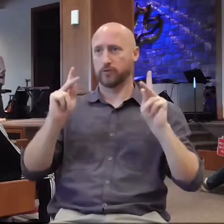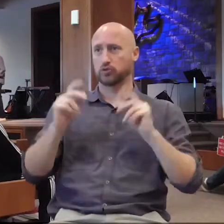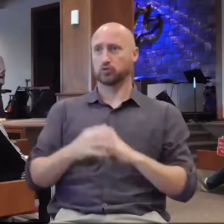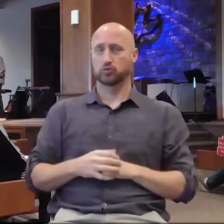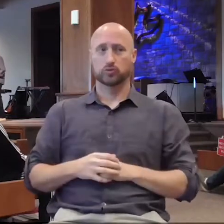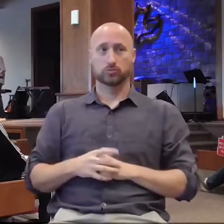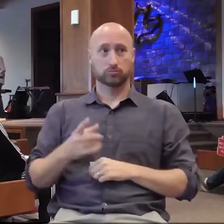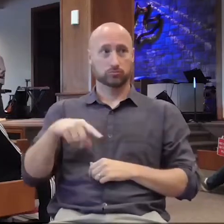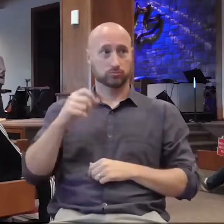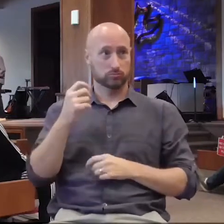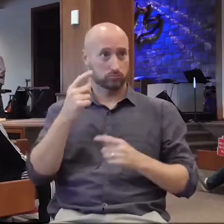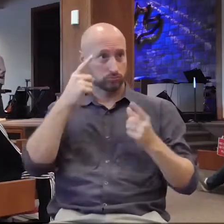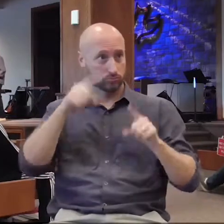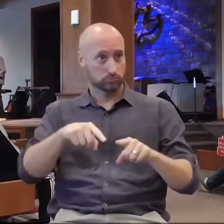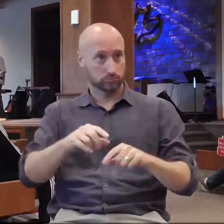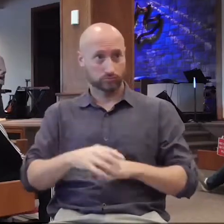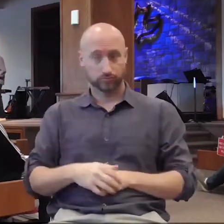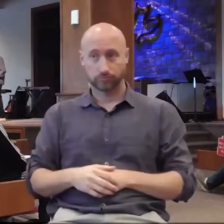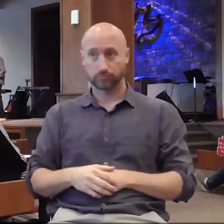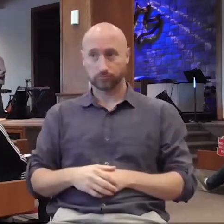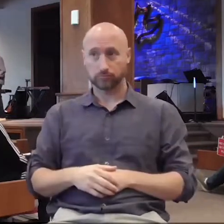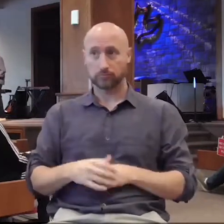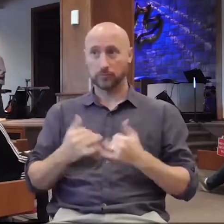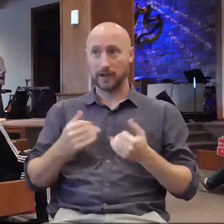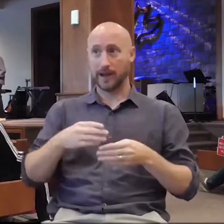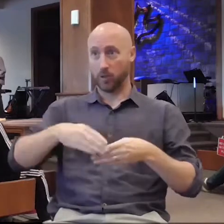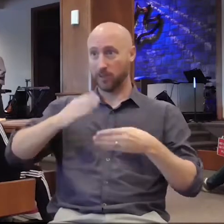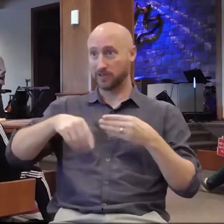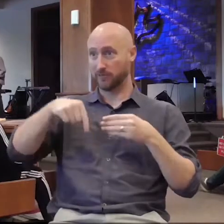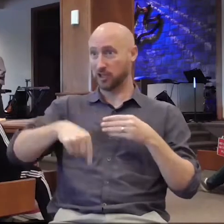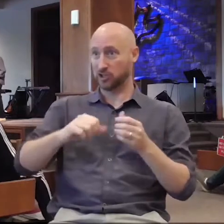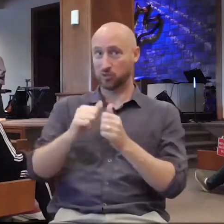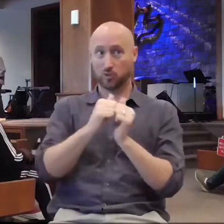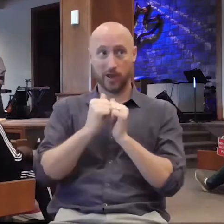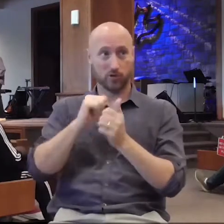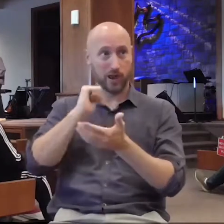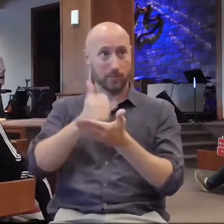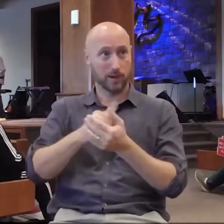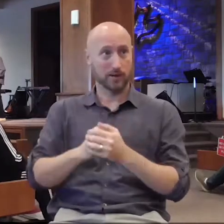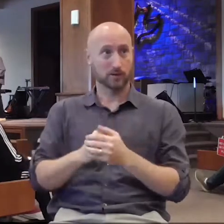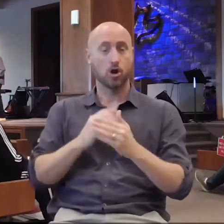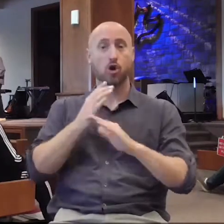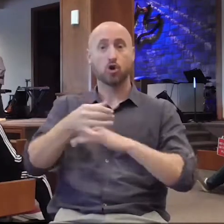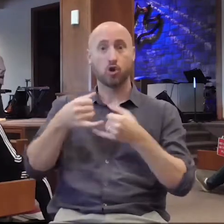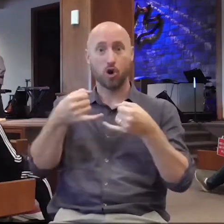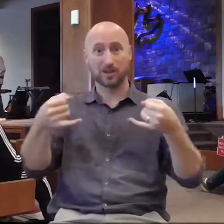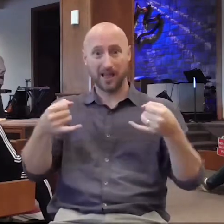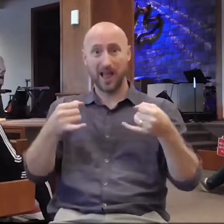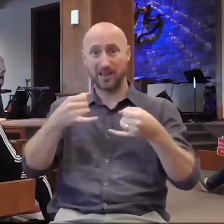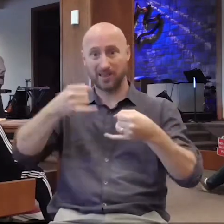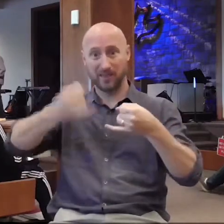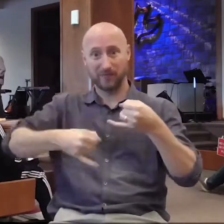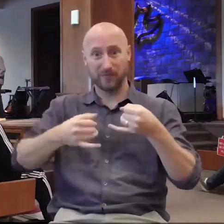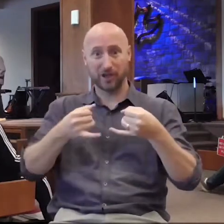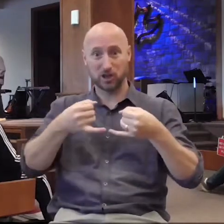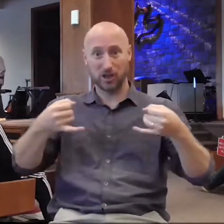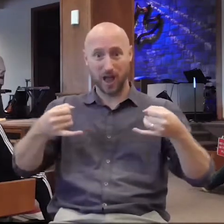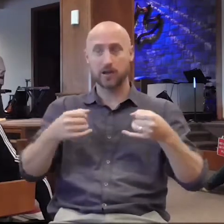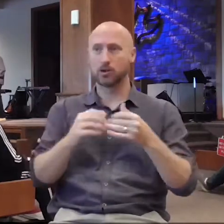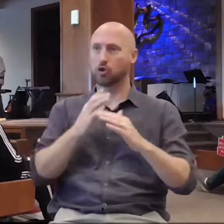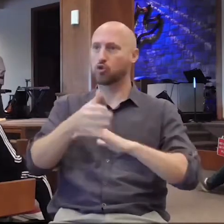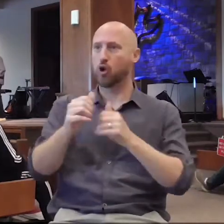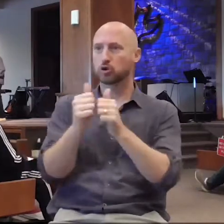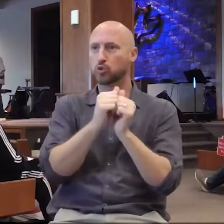you guys with me? Let's finish this together. Amen. Let's cross the finish line blazing. Okay?